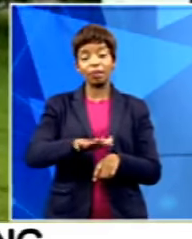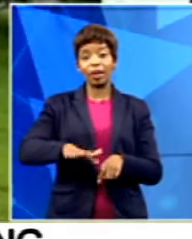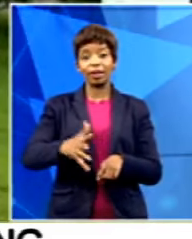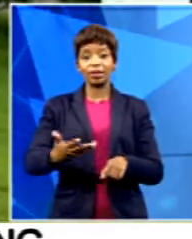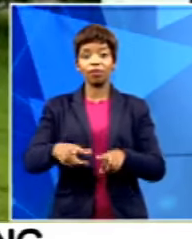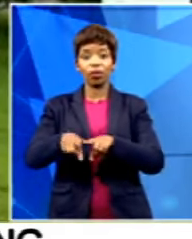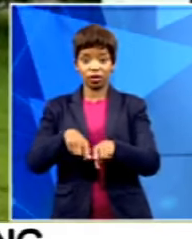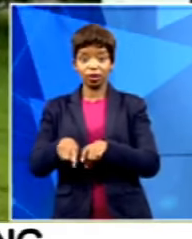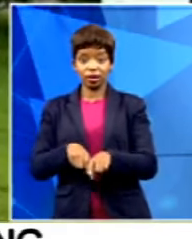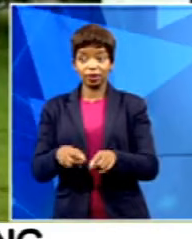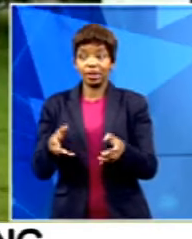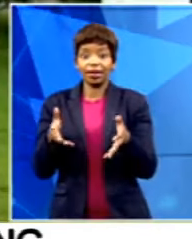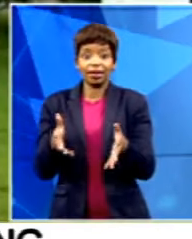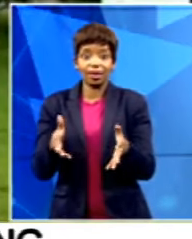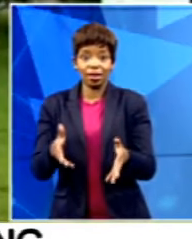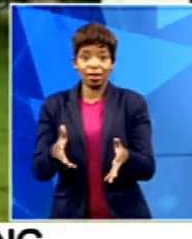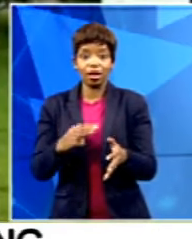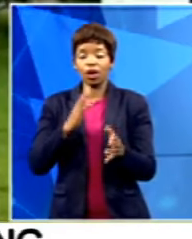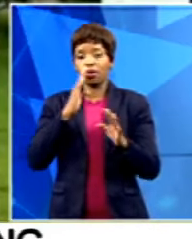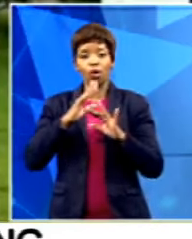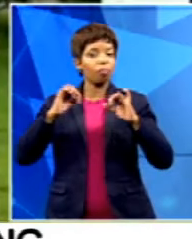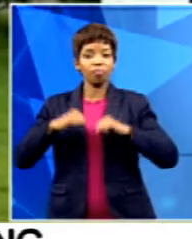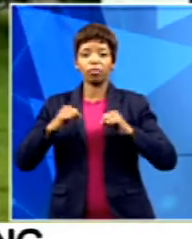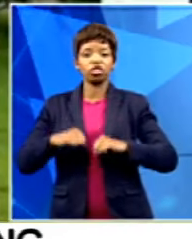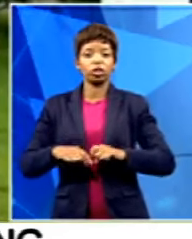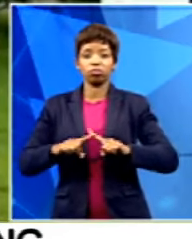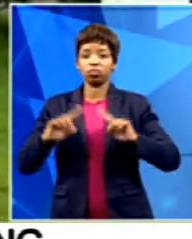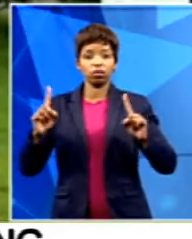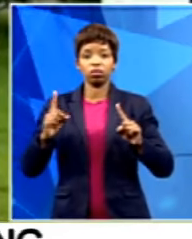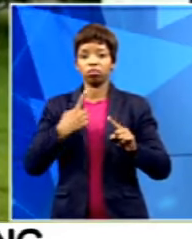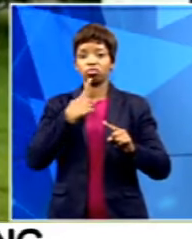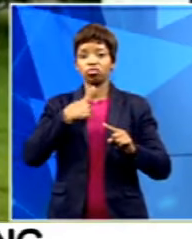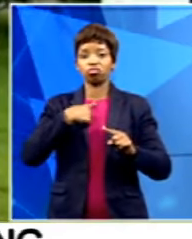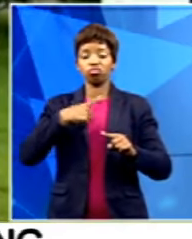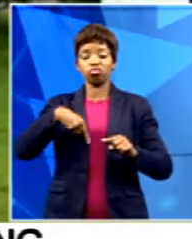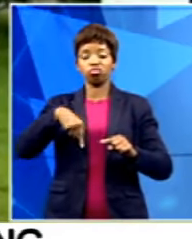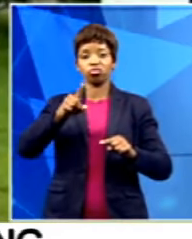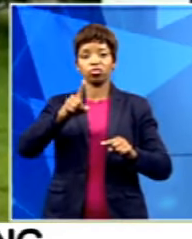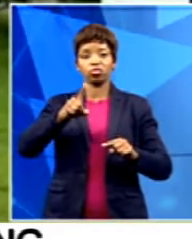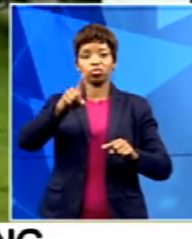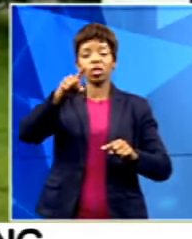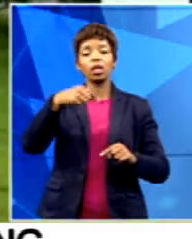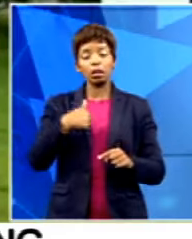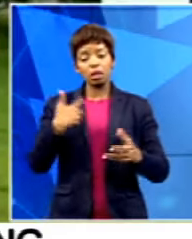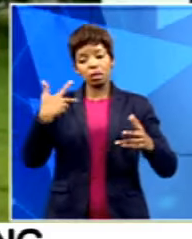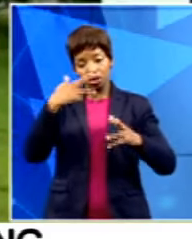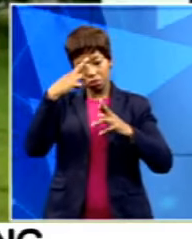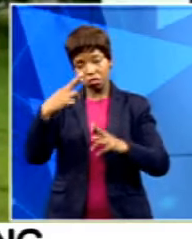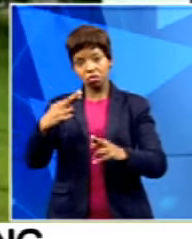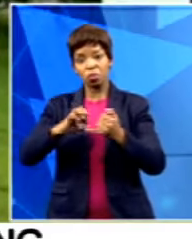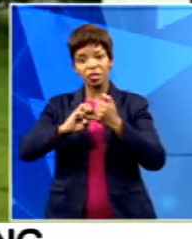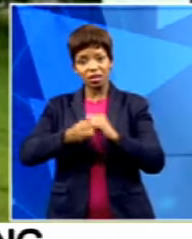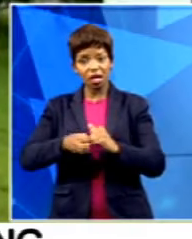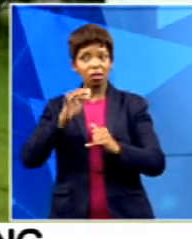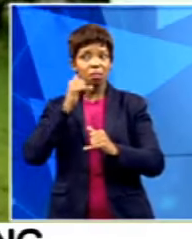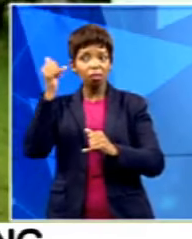look, you can't be here. You do not have permission to be here. You can please step out of the premises. To the extent that, Leanne, we tried to call the